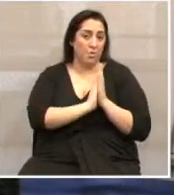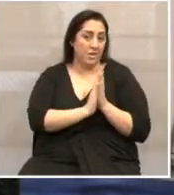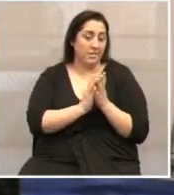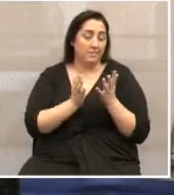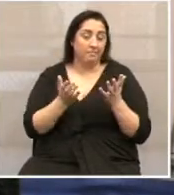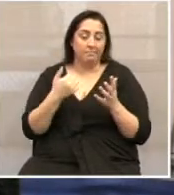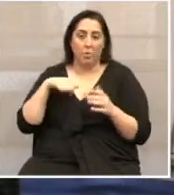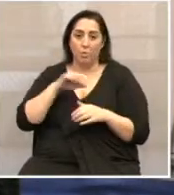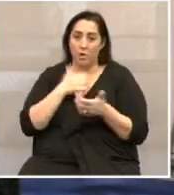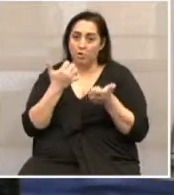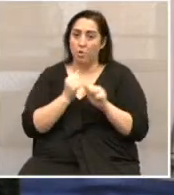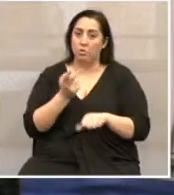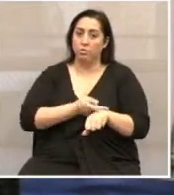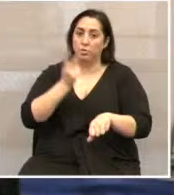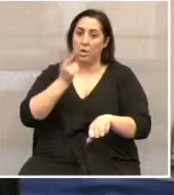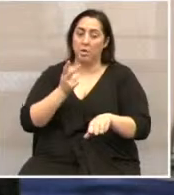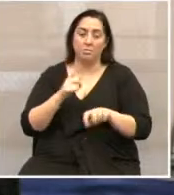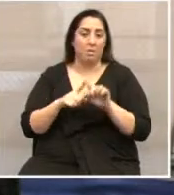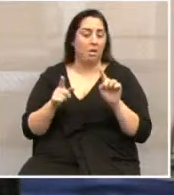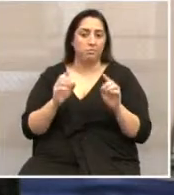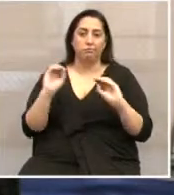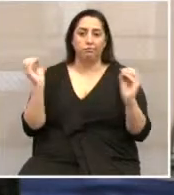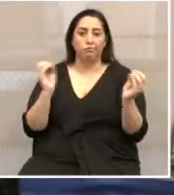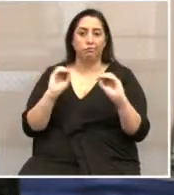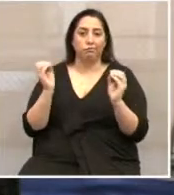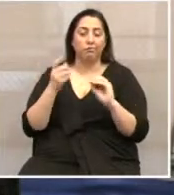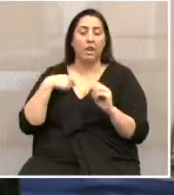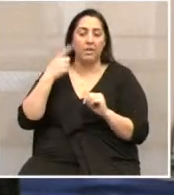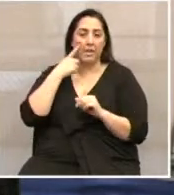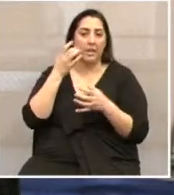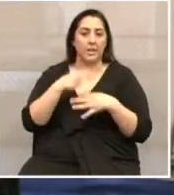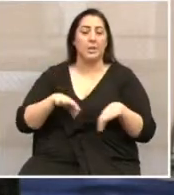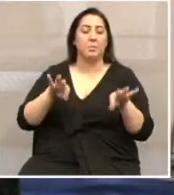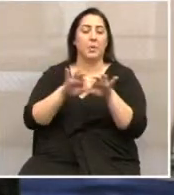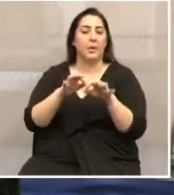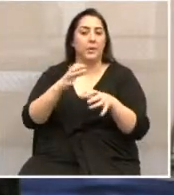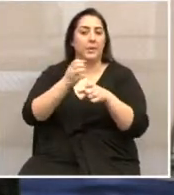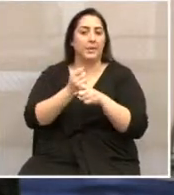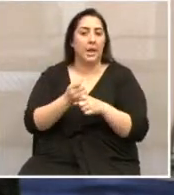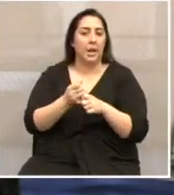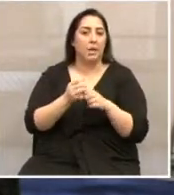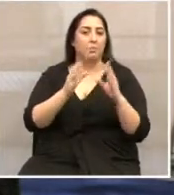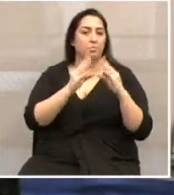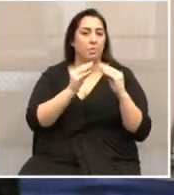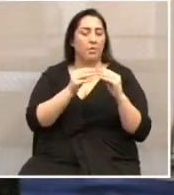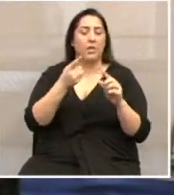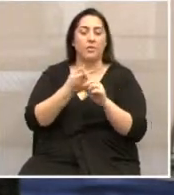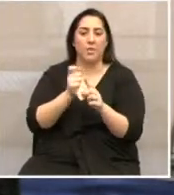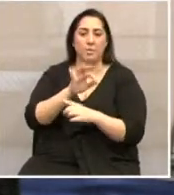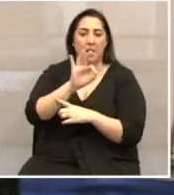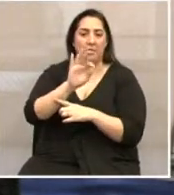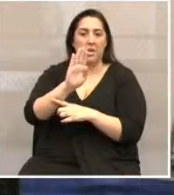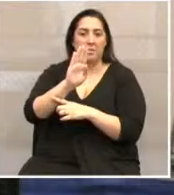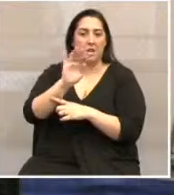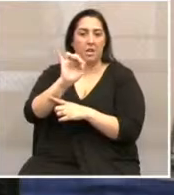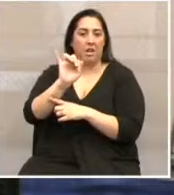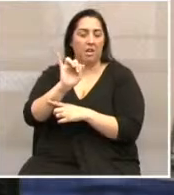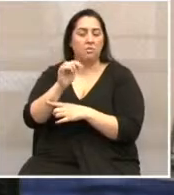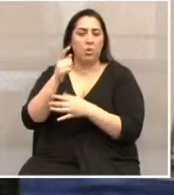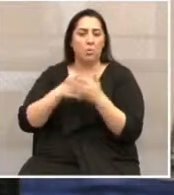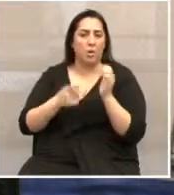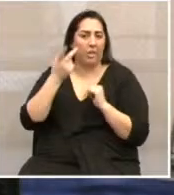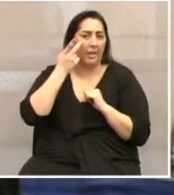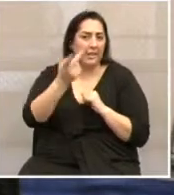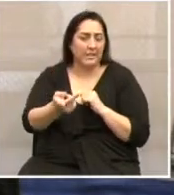to provide a briefing. I think it's incredibly important to get a briefing from the FBI on what they're seeing. Where is this coming from? Who